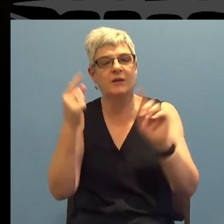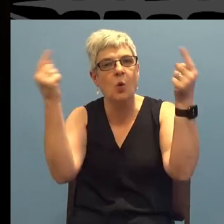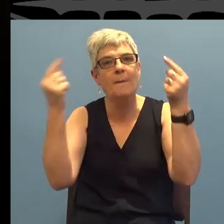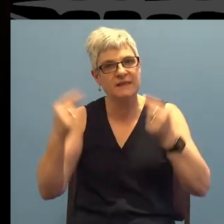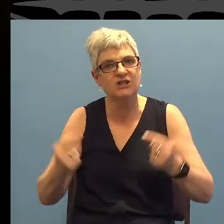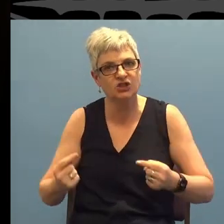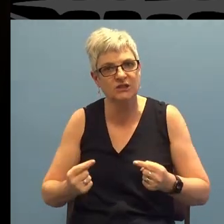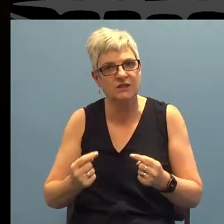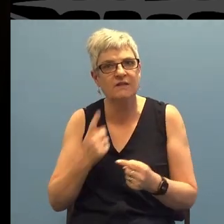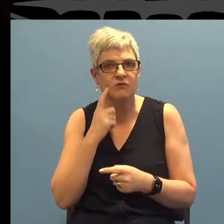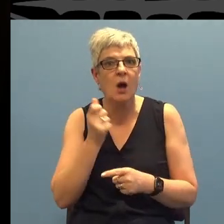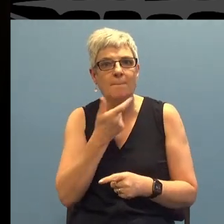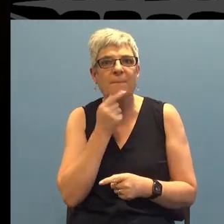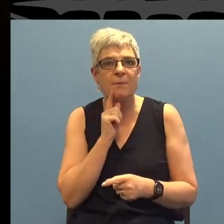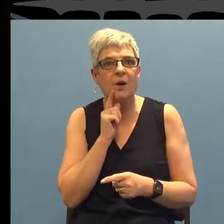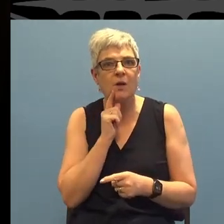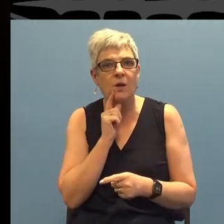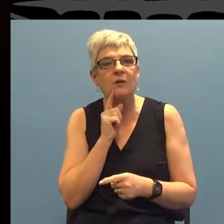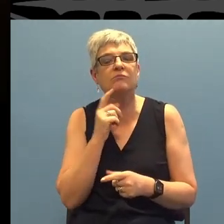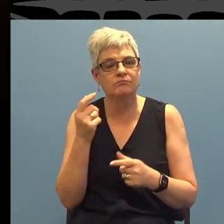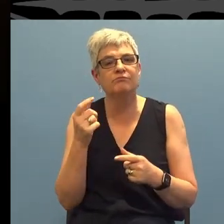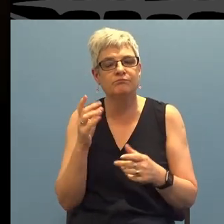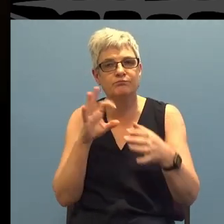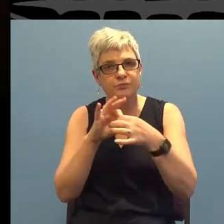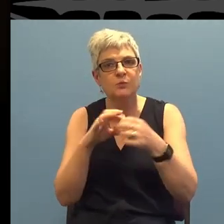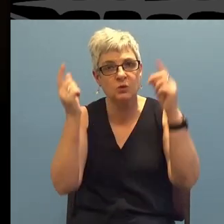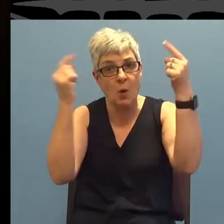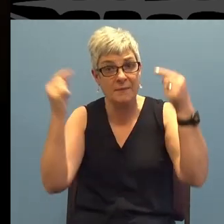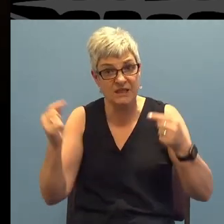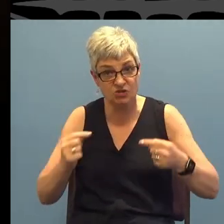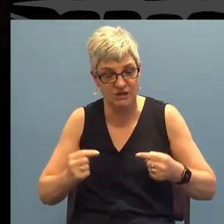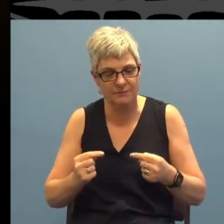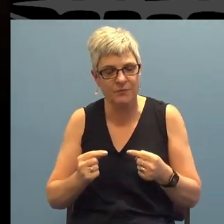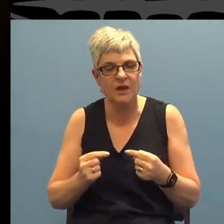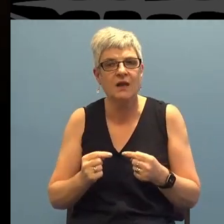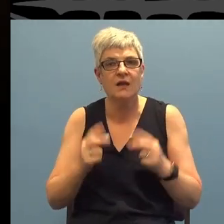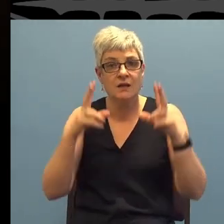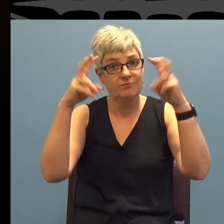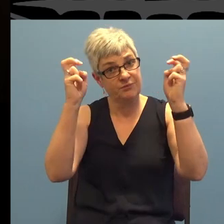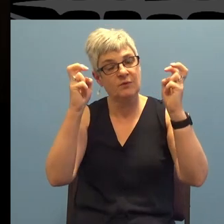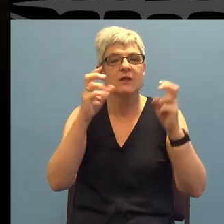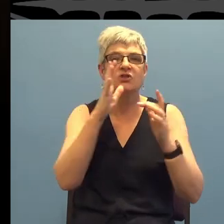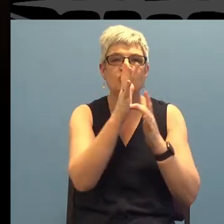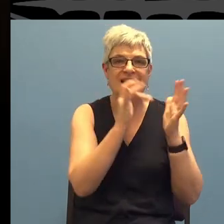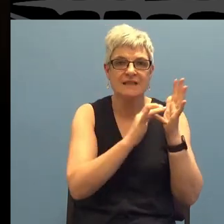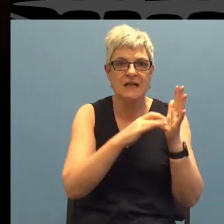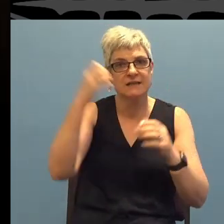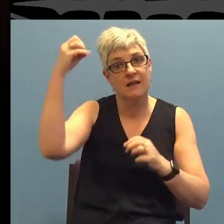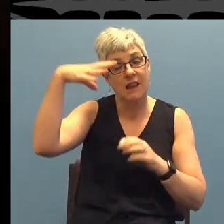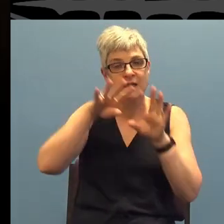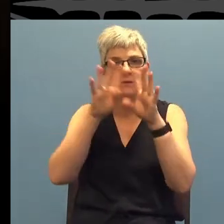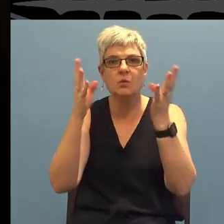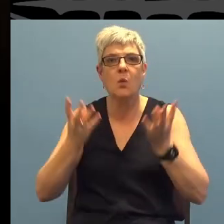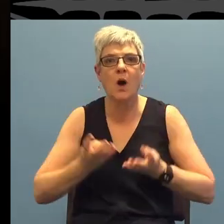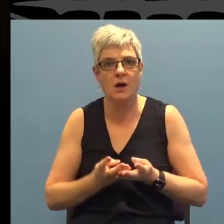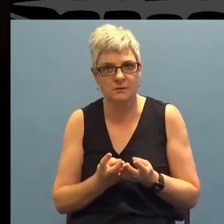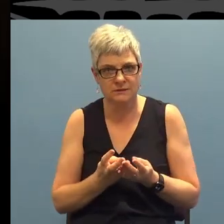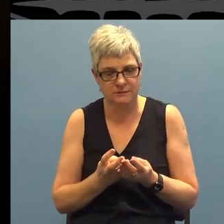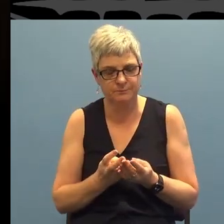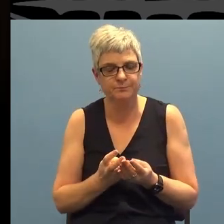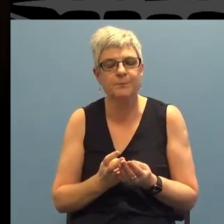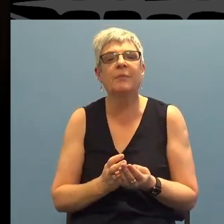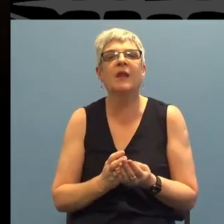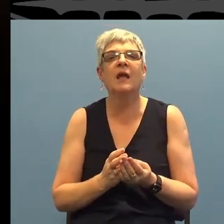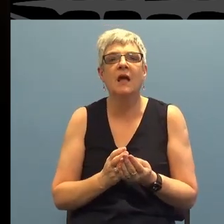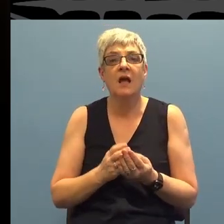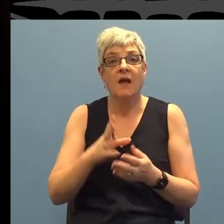folks to enter, youngsters to enter with the phrase, which was Jesus, the light of the world.